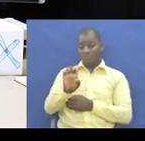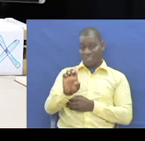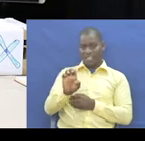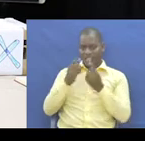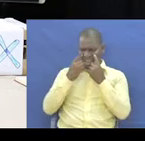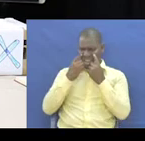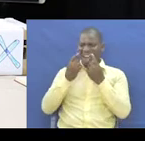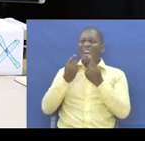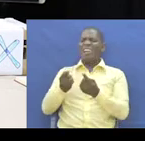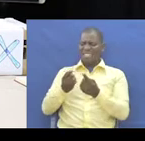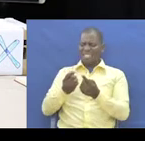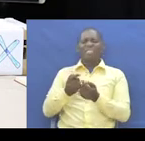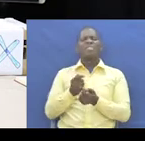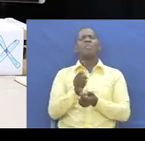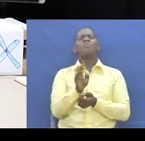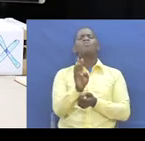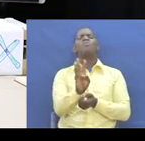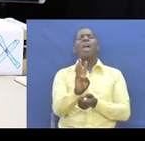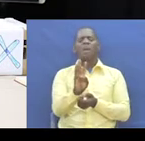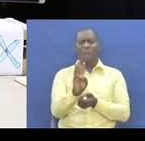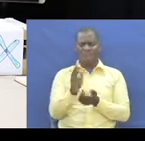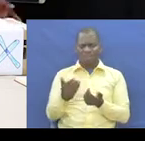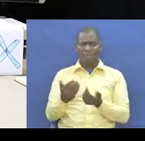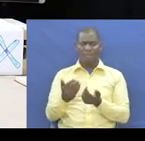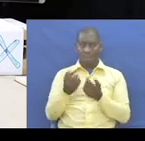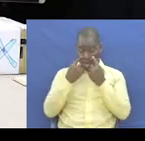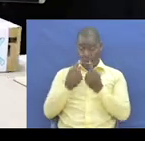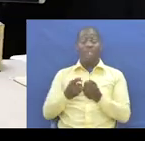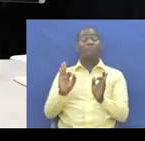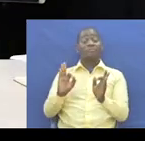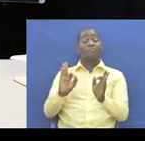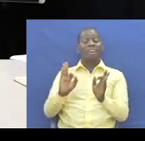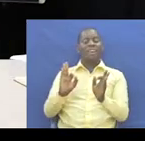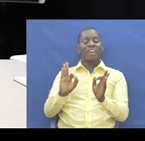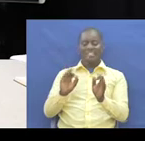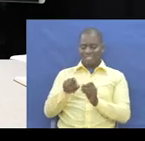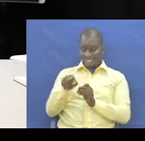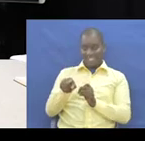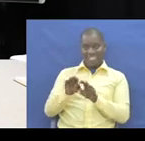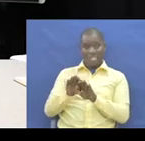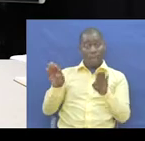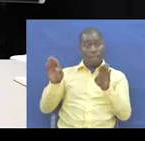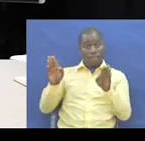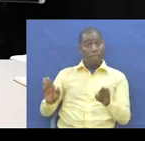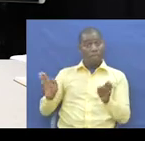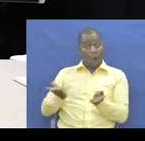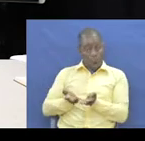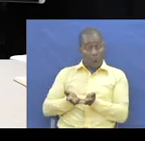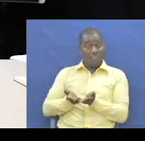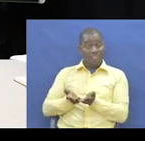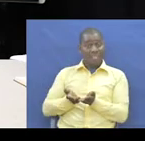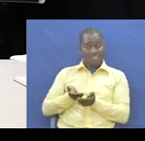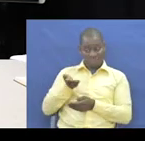clear concept of a force. Dear student, I see everyone, I see where you are